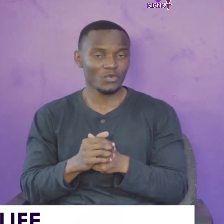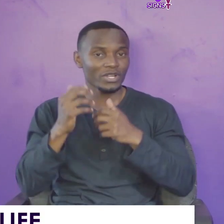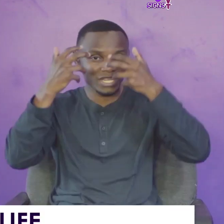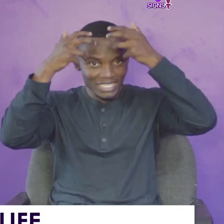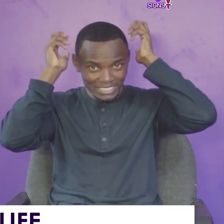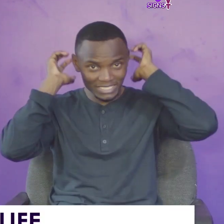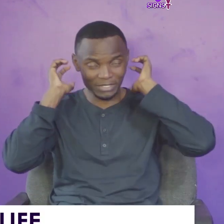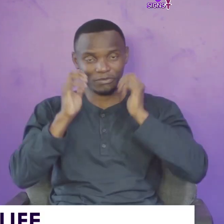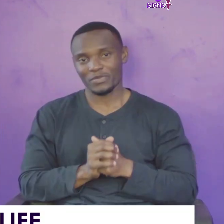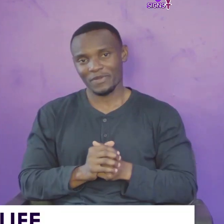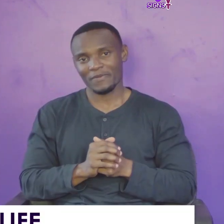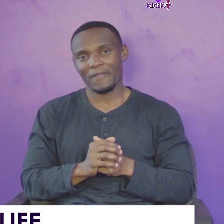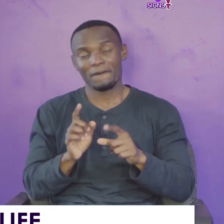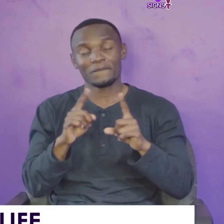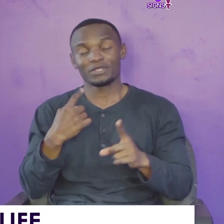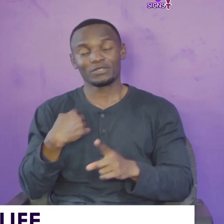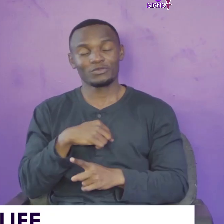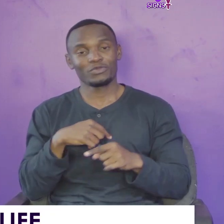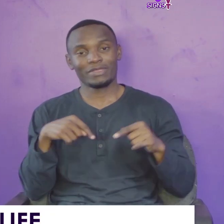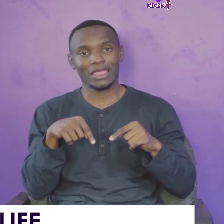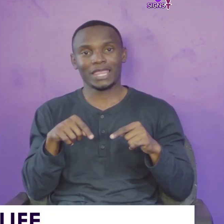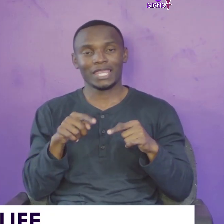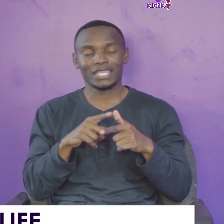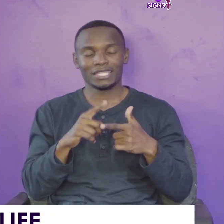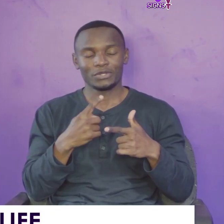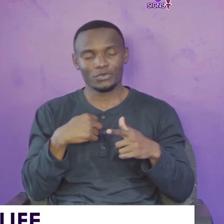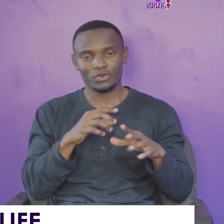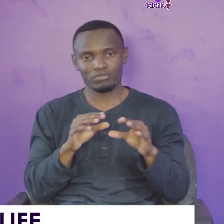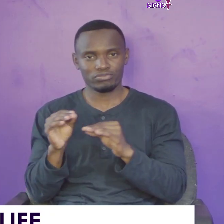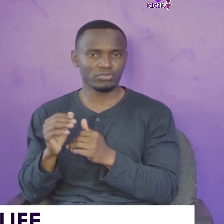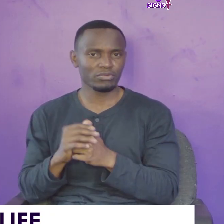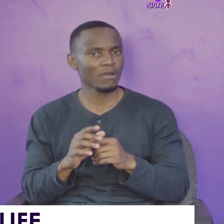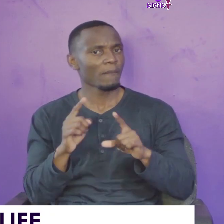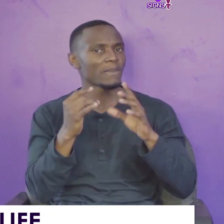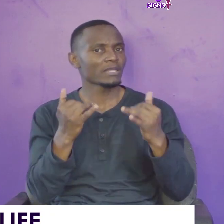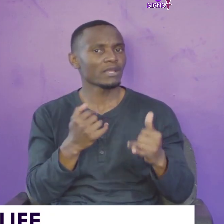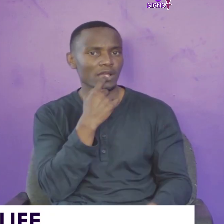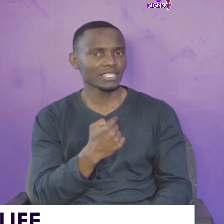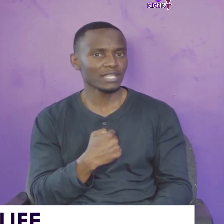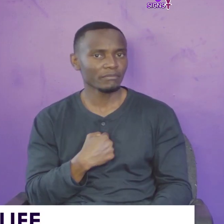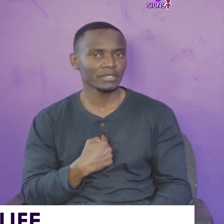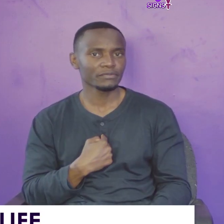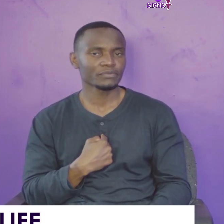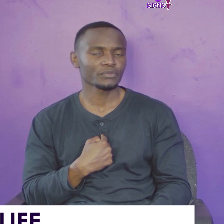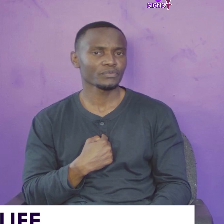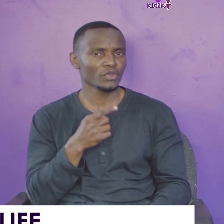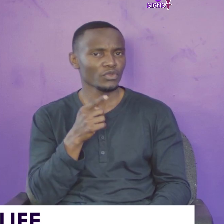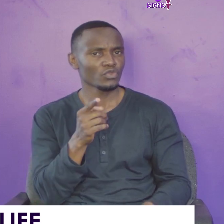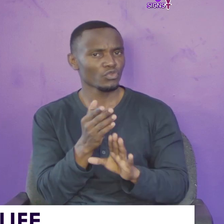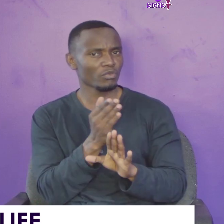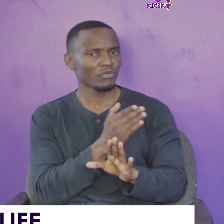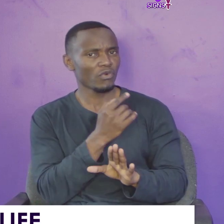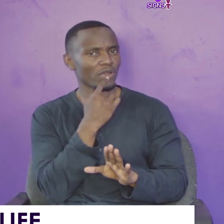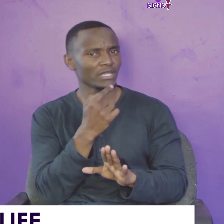was so scared. We had to leave that place. Yeah? Yeah. But tell me, you were telling me some funny